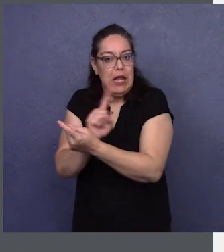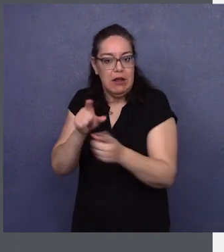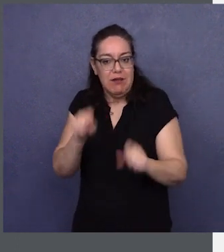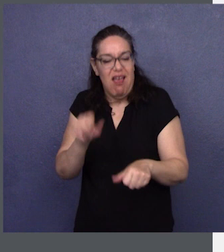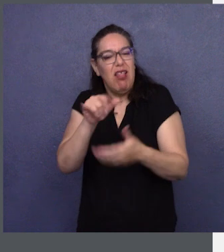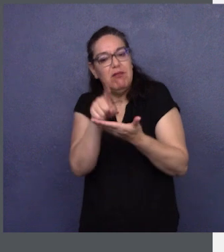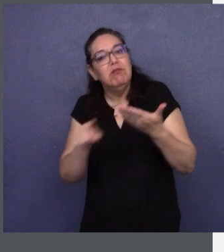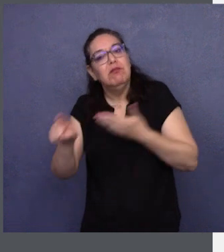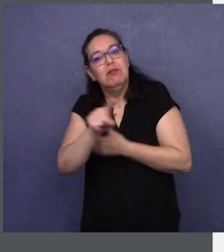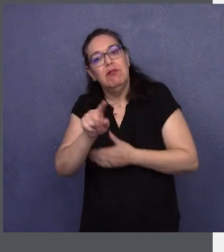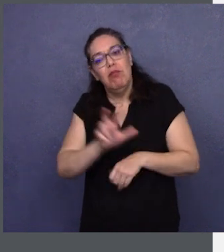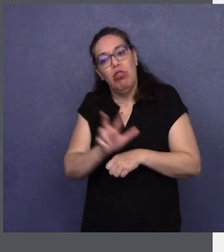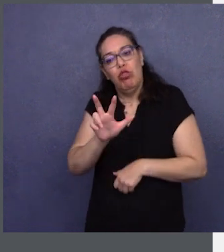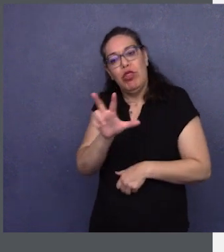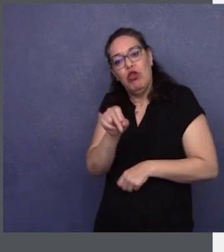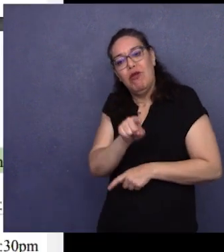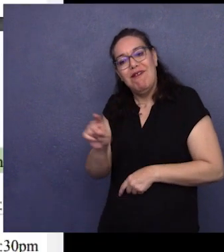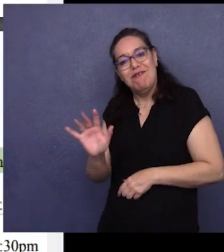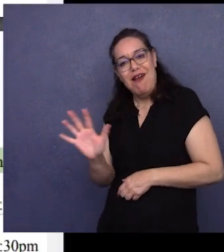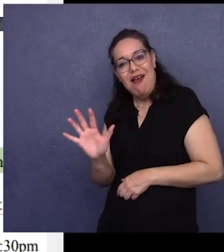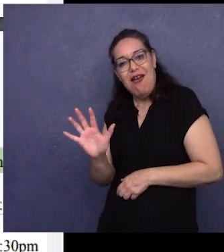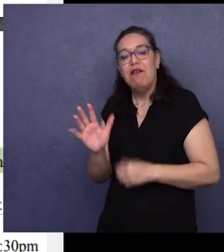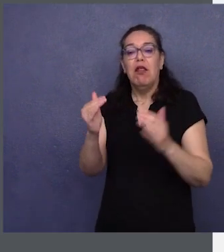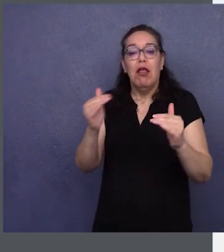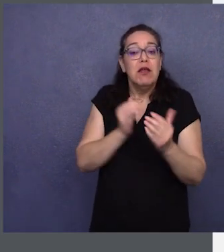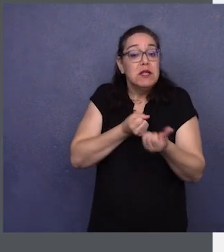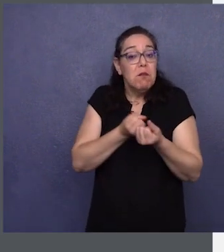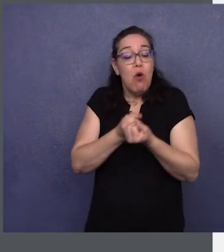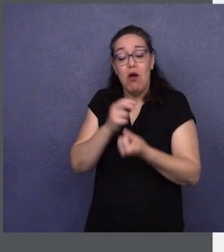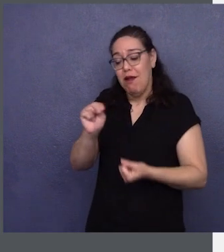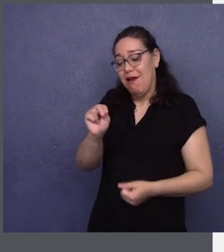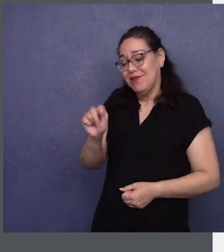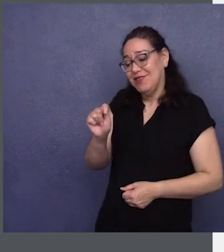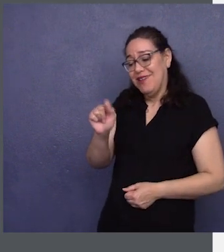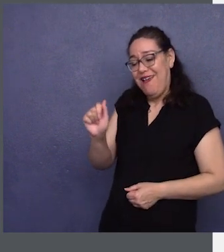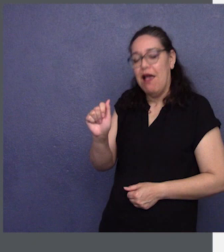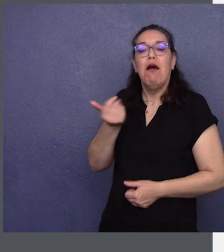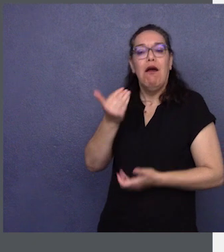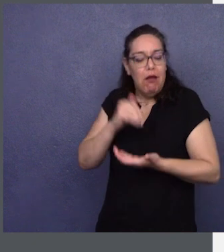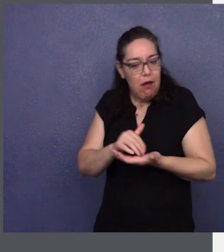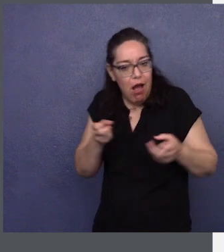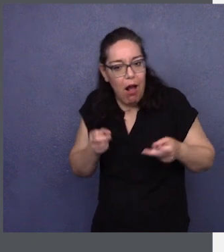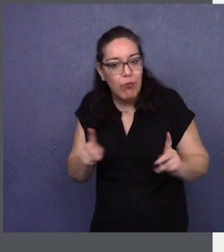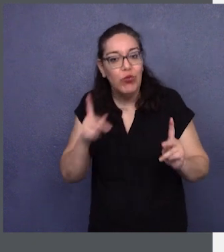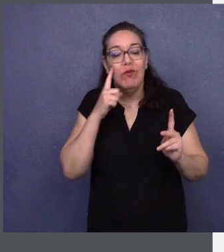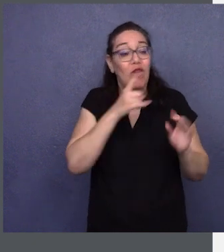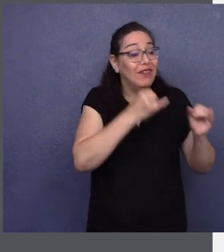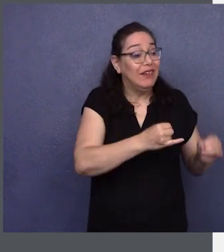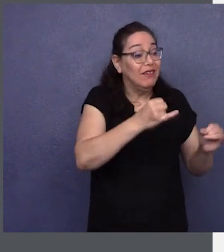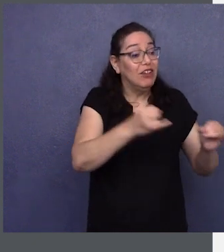3:30 to 5. And then the support and TA, again, that is an opportunity for